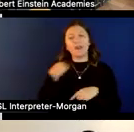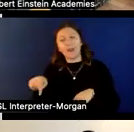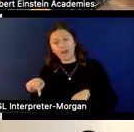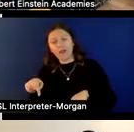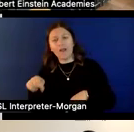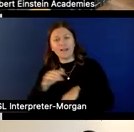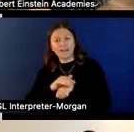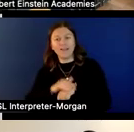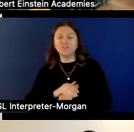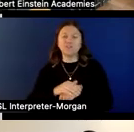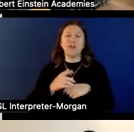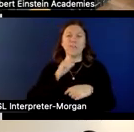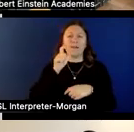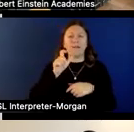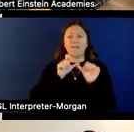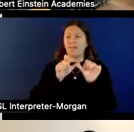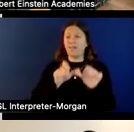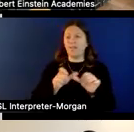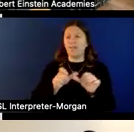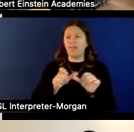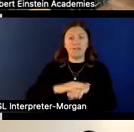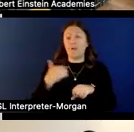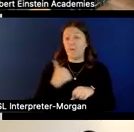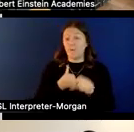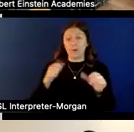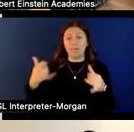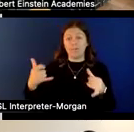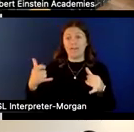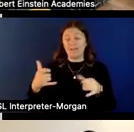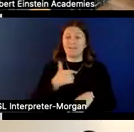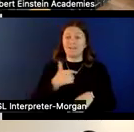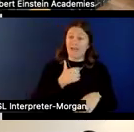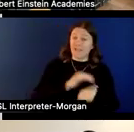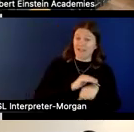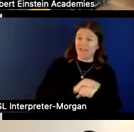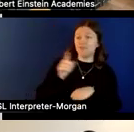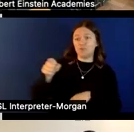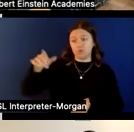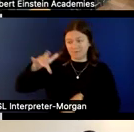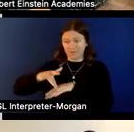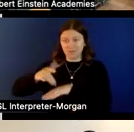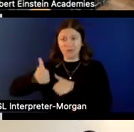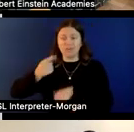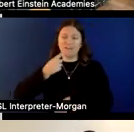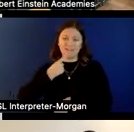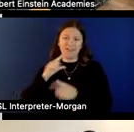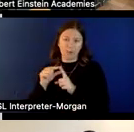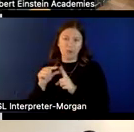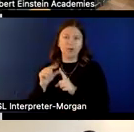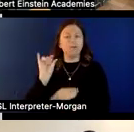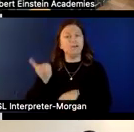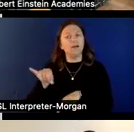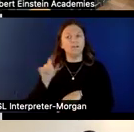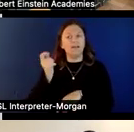not gonna make you all say it, but yeah, we could play it like, okay, I say the English word, you tap on it and you say the word. That's all as a little